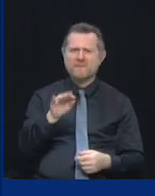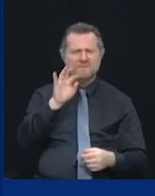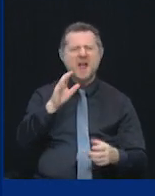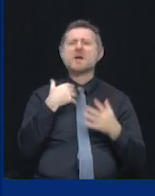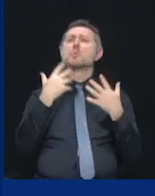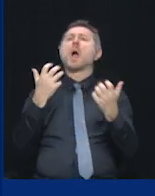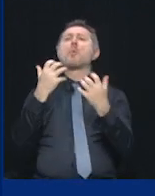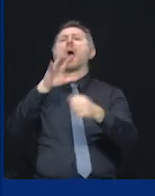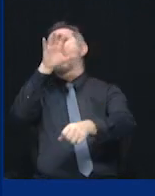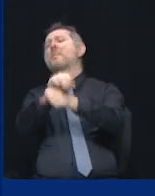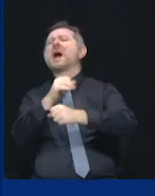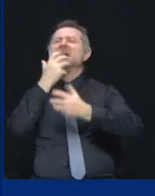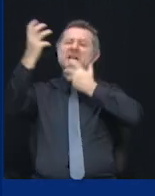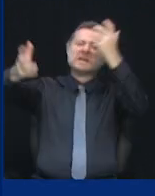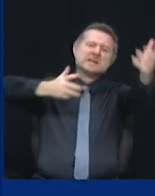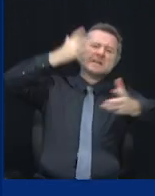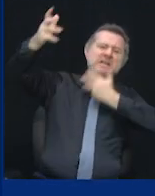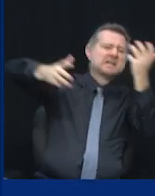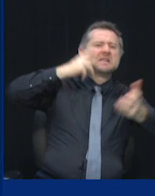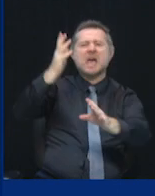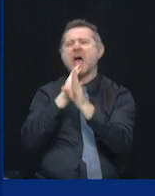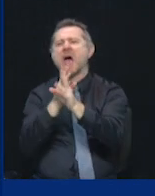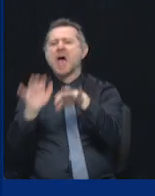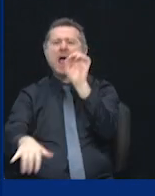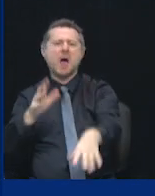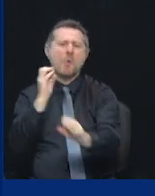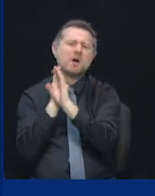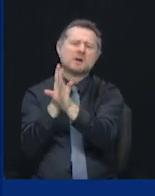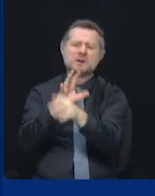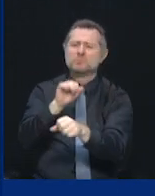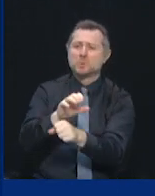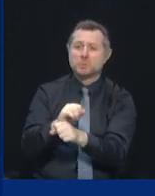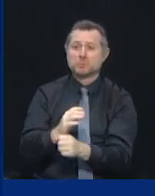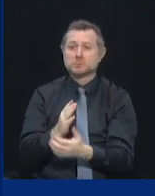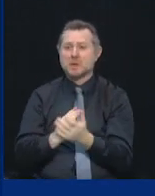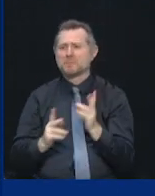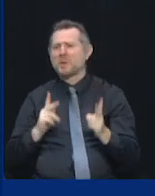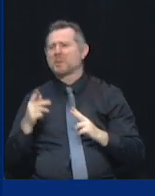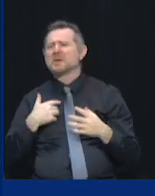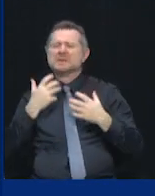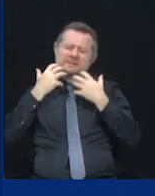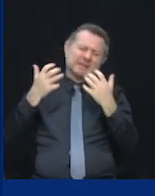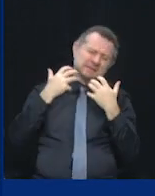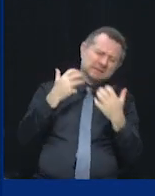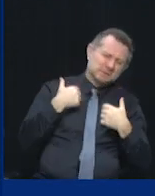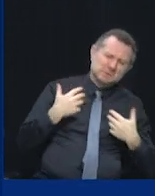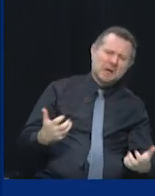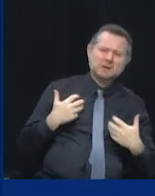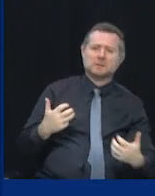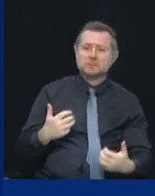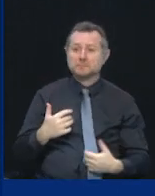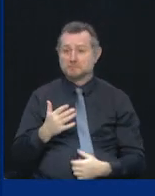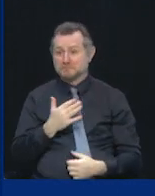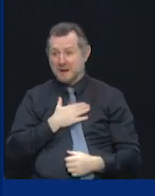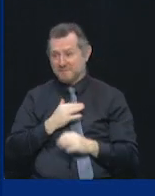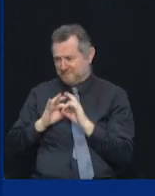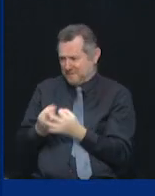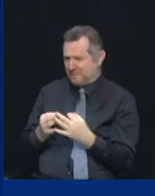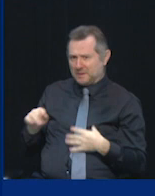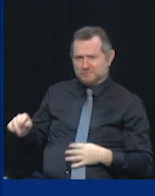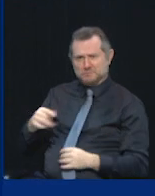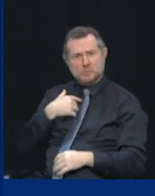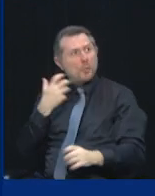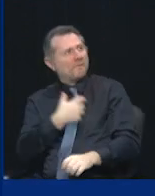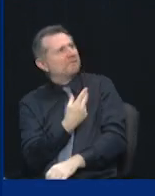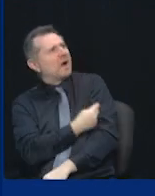away? Some people were hyper anxious. A lot of them are in my family. I want to get a vaccine, I want to